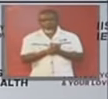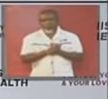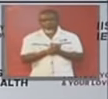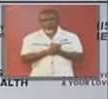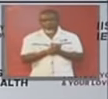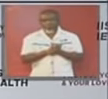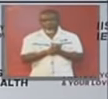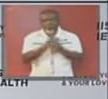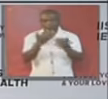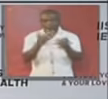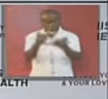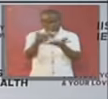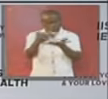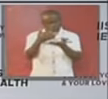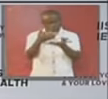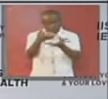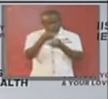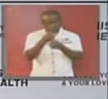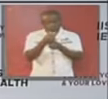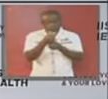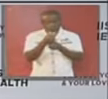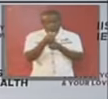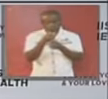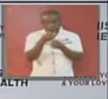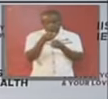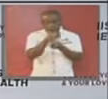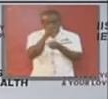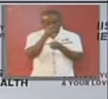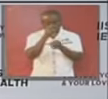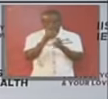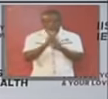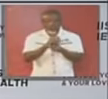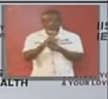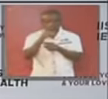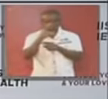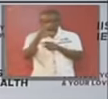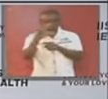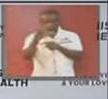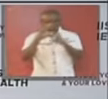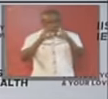field questions from the media. I think CL Communications is ready at this time.